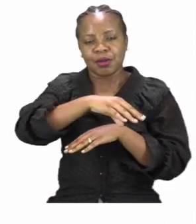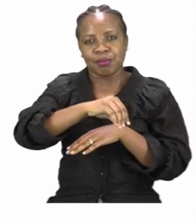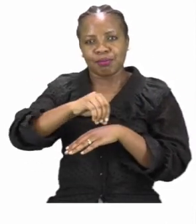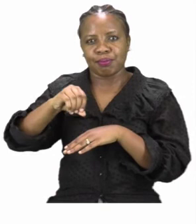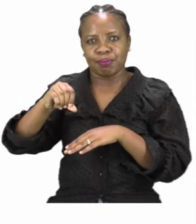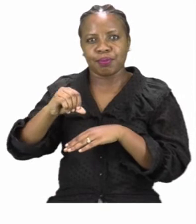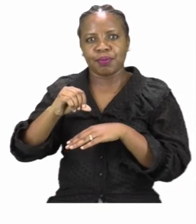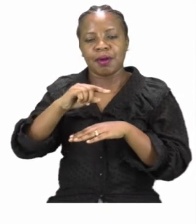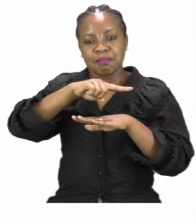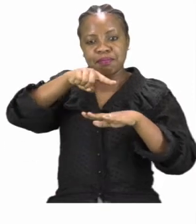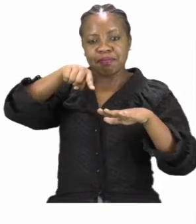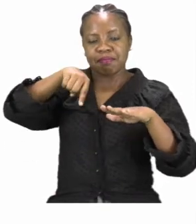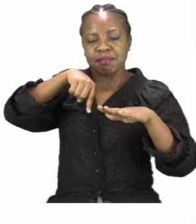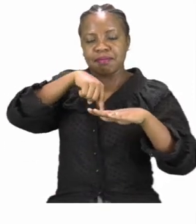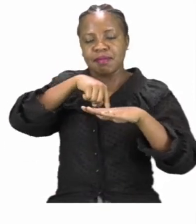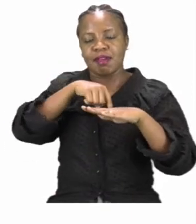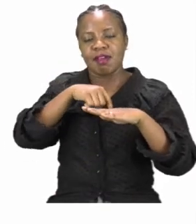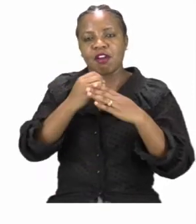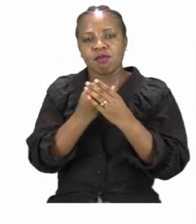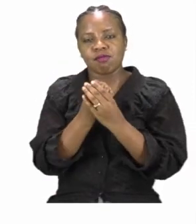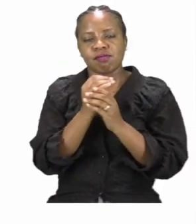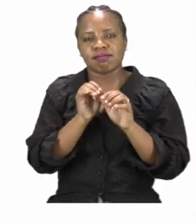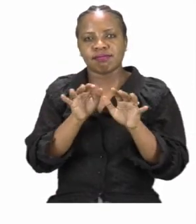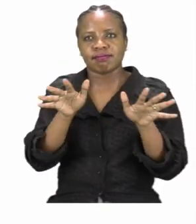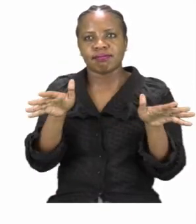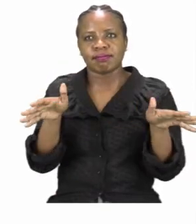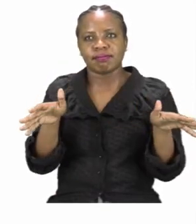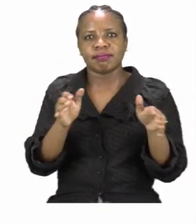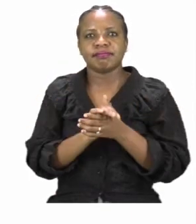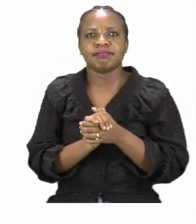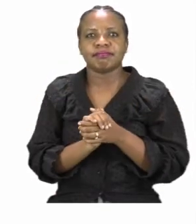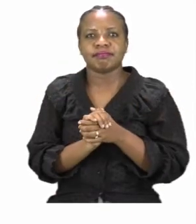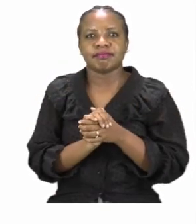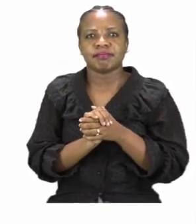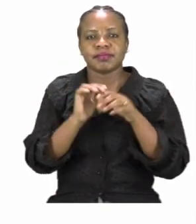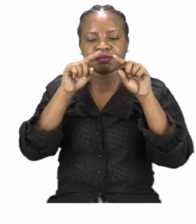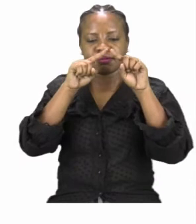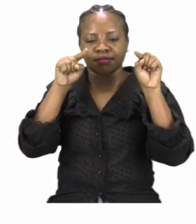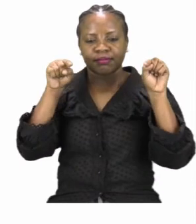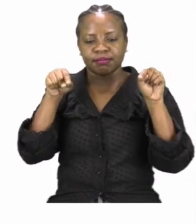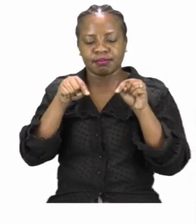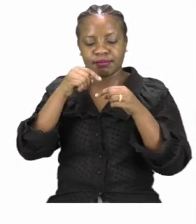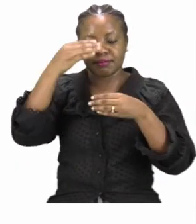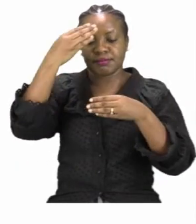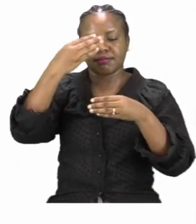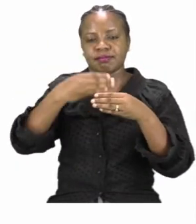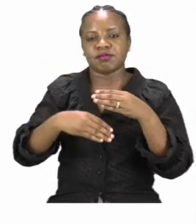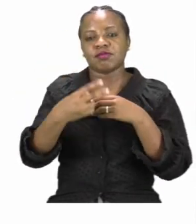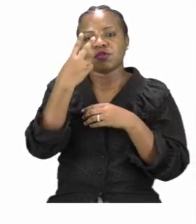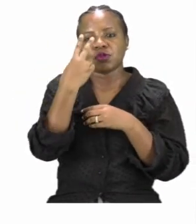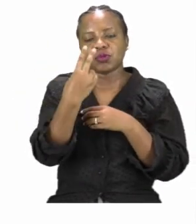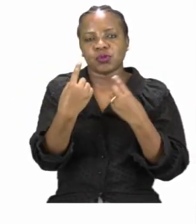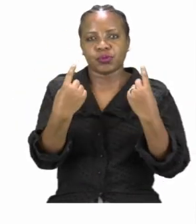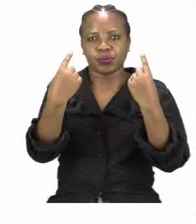plant. The shield is between the 2 oryx. The coat of